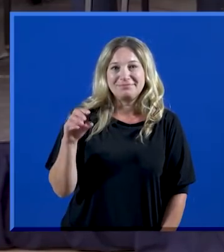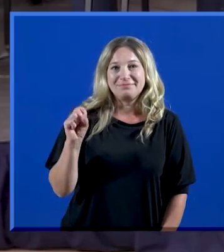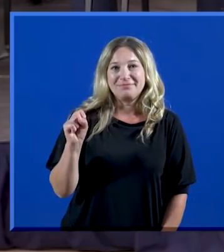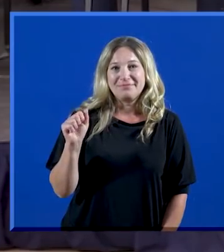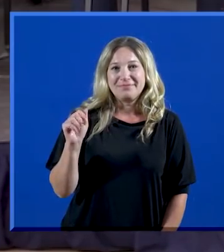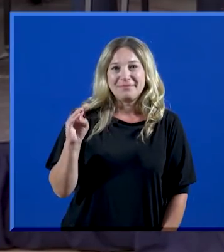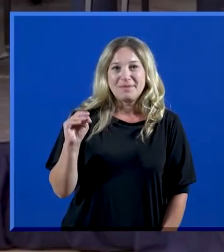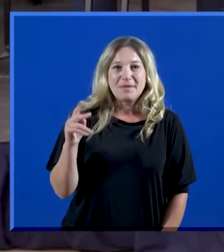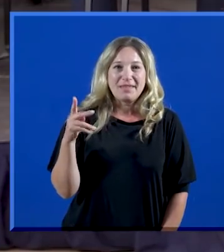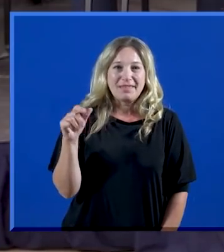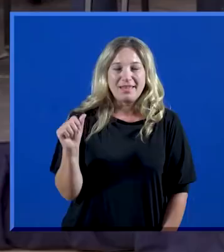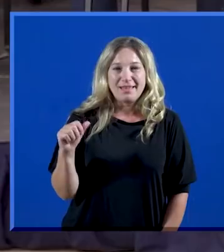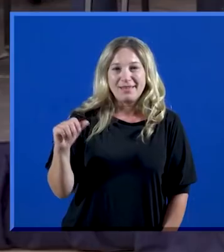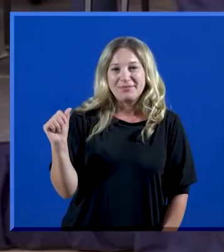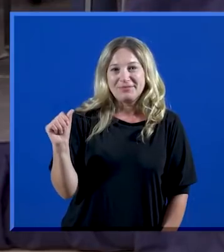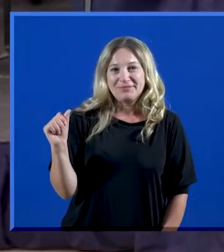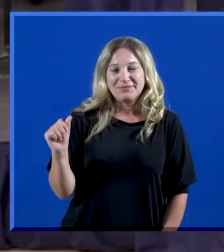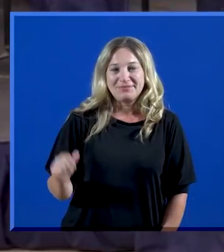Samantha Alway,